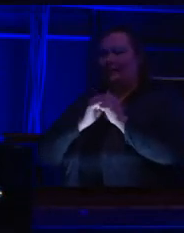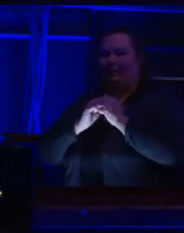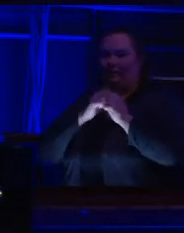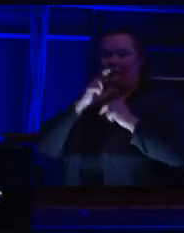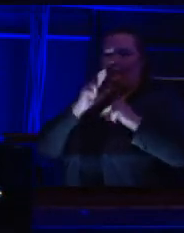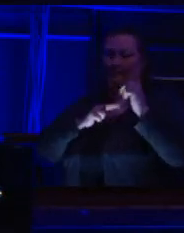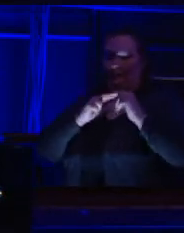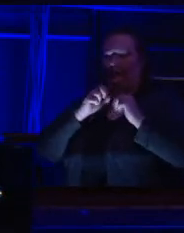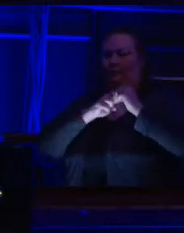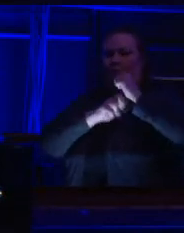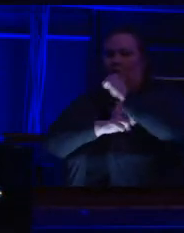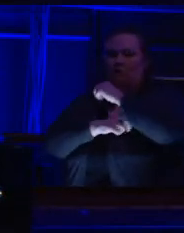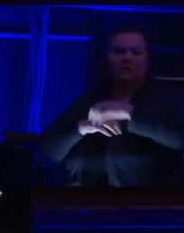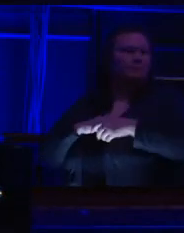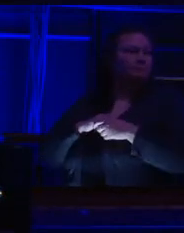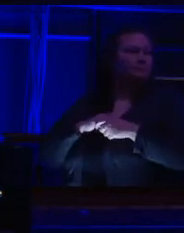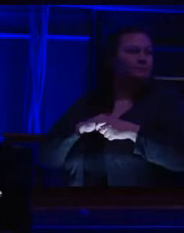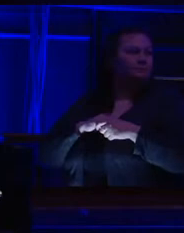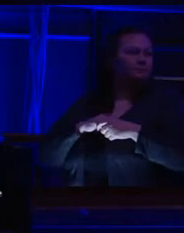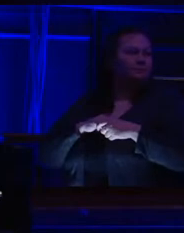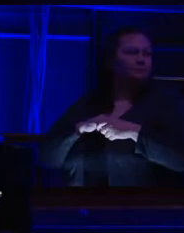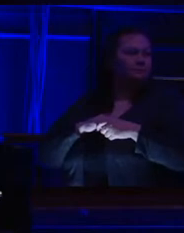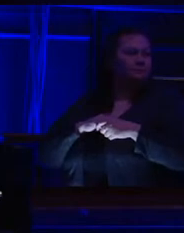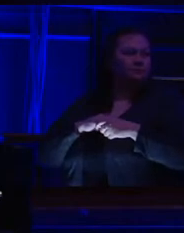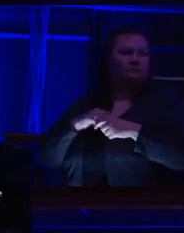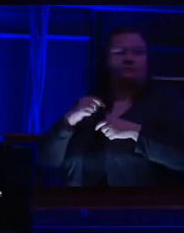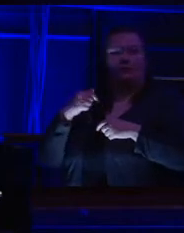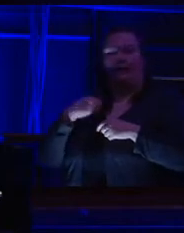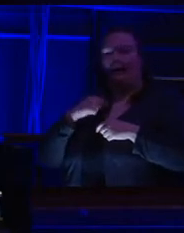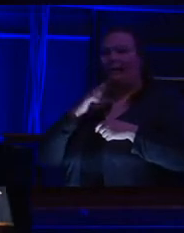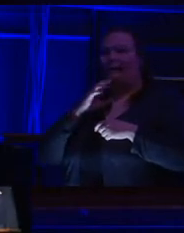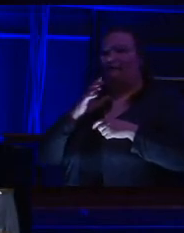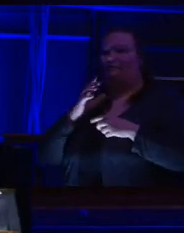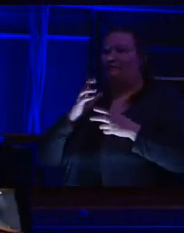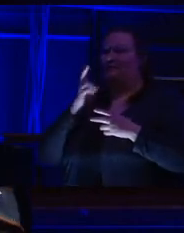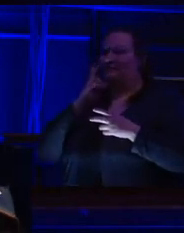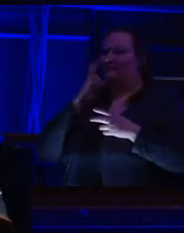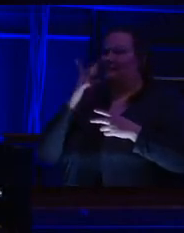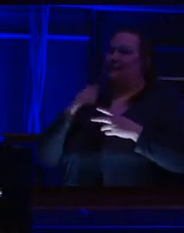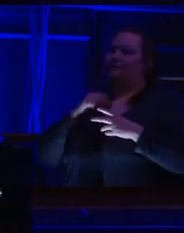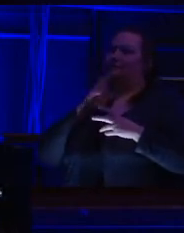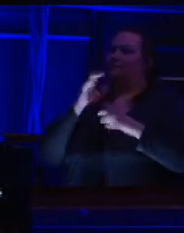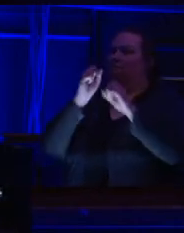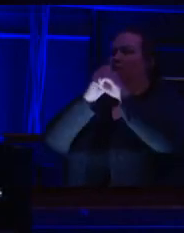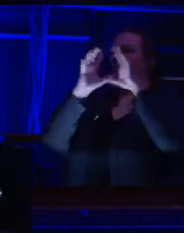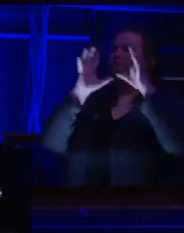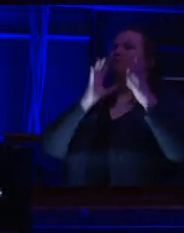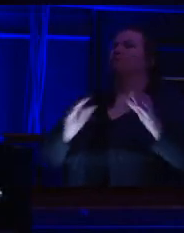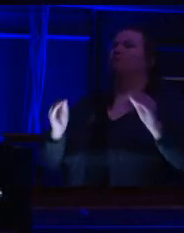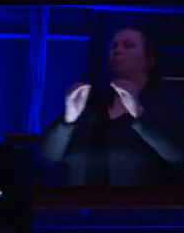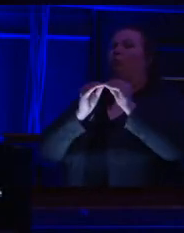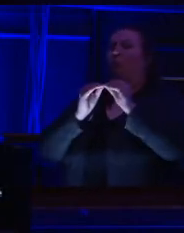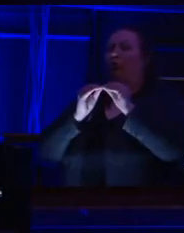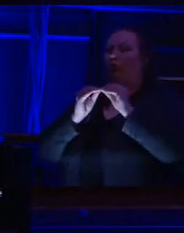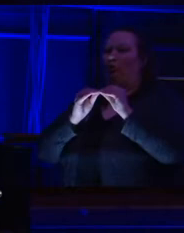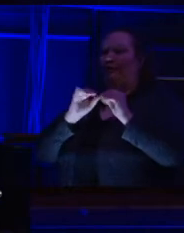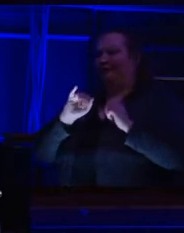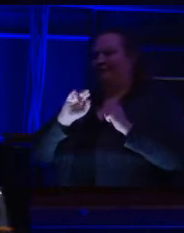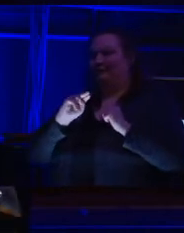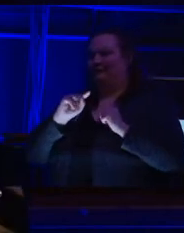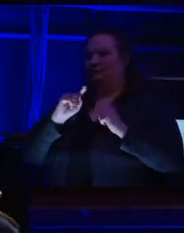building bridges. I aspire to see us become even more